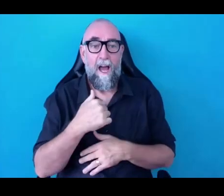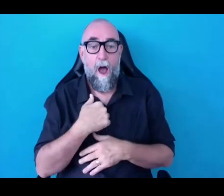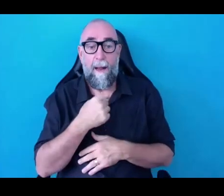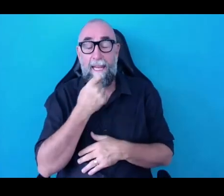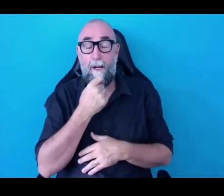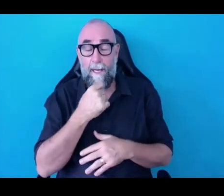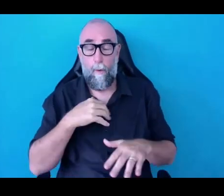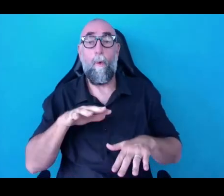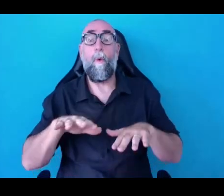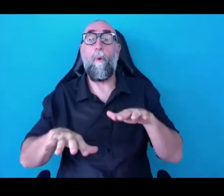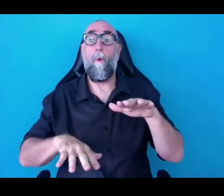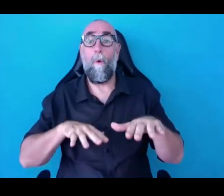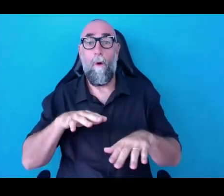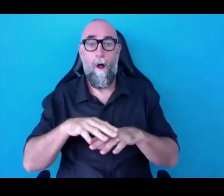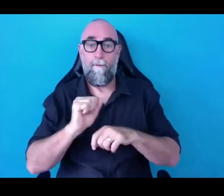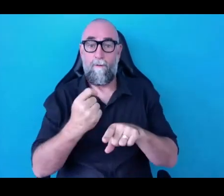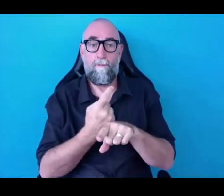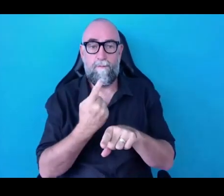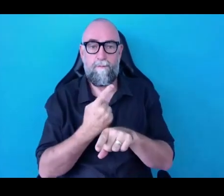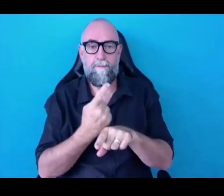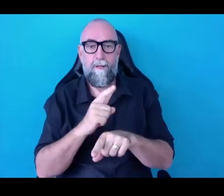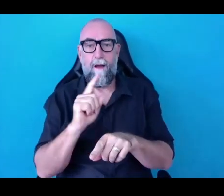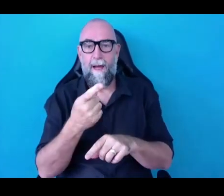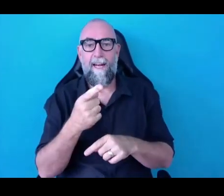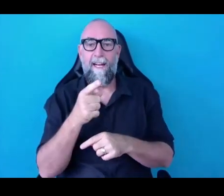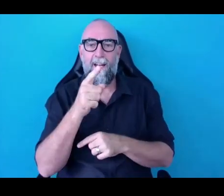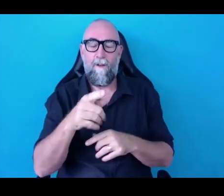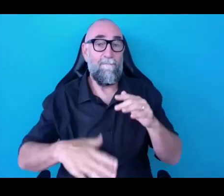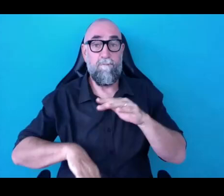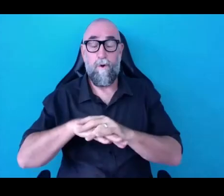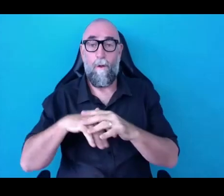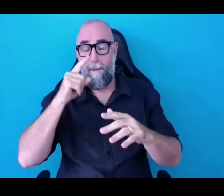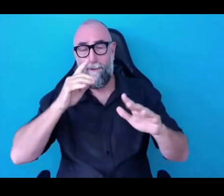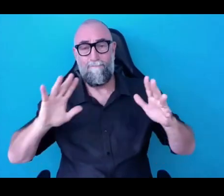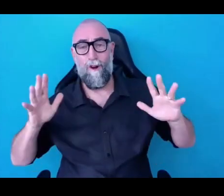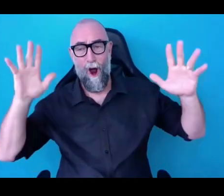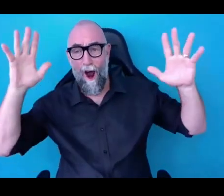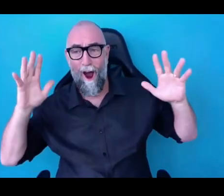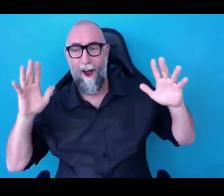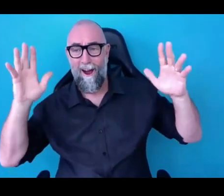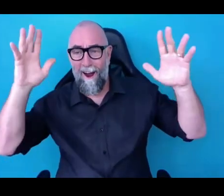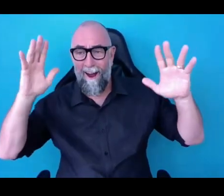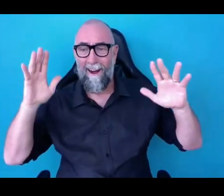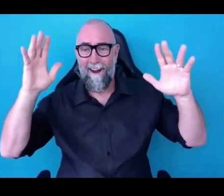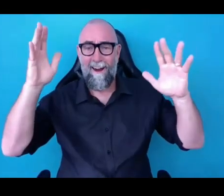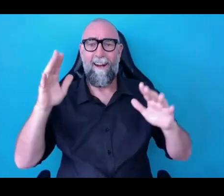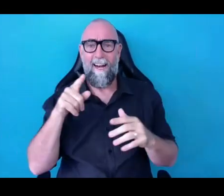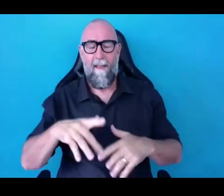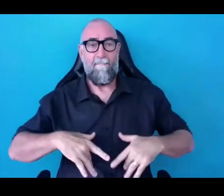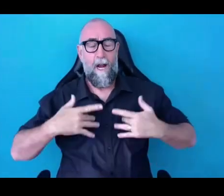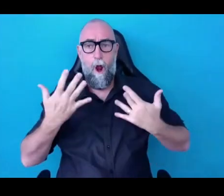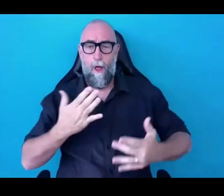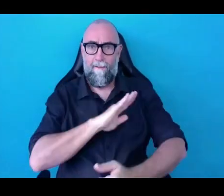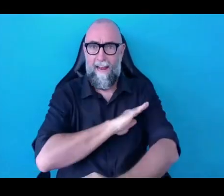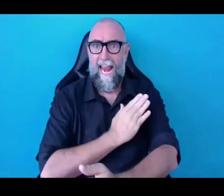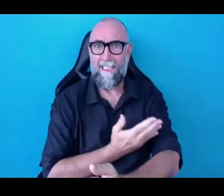quite covers, but you got all the whistles and the claps, and I think the room felt the energy of that amazing talk.